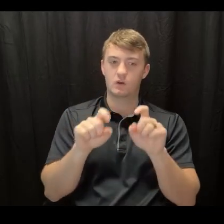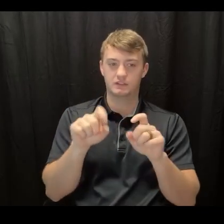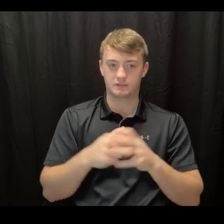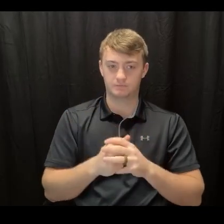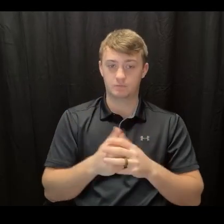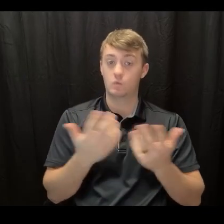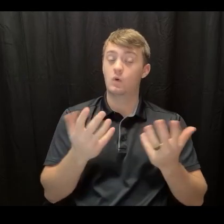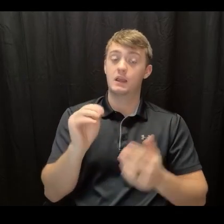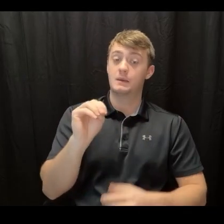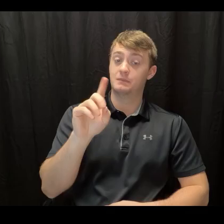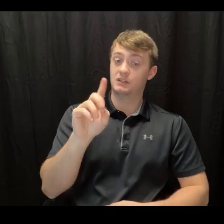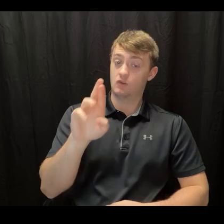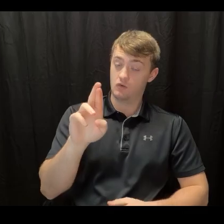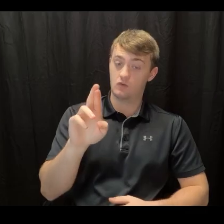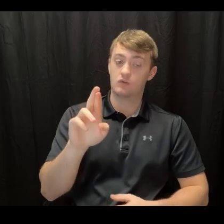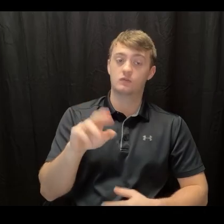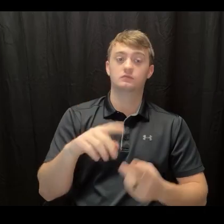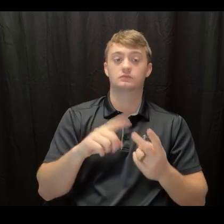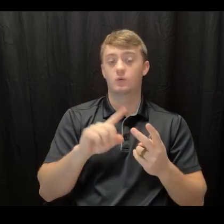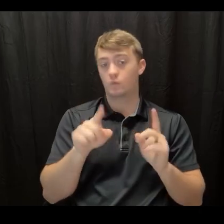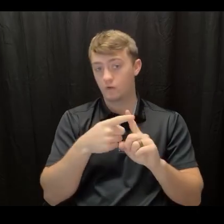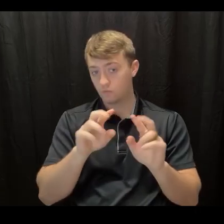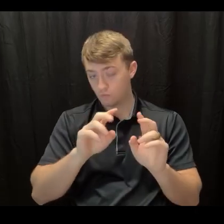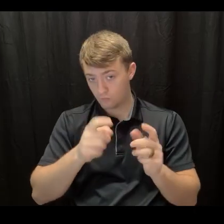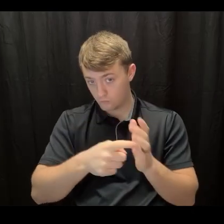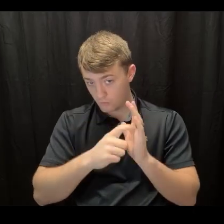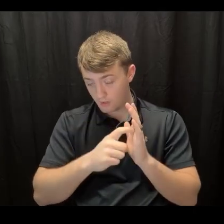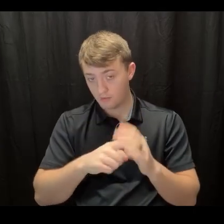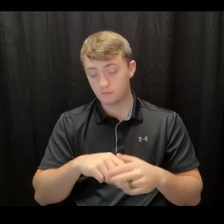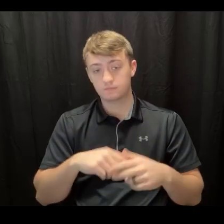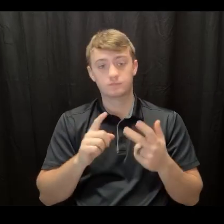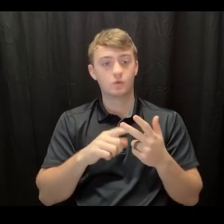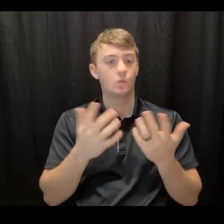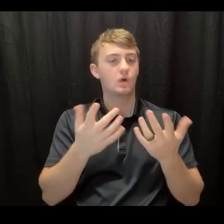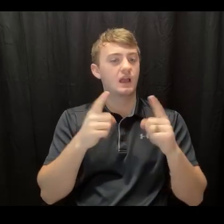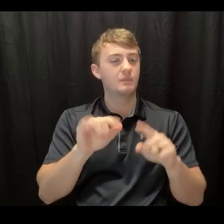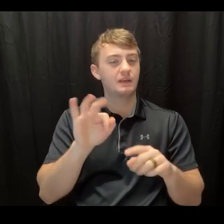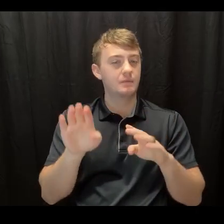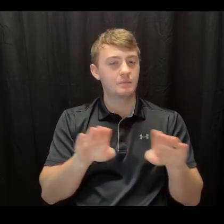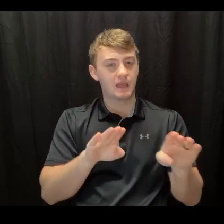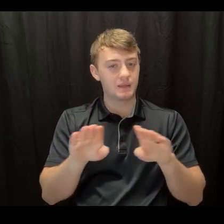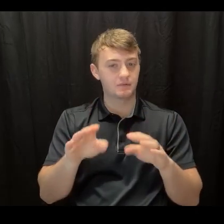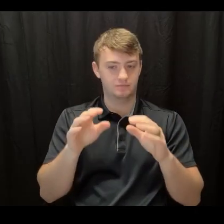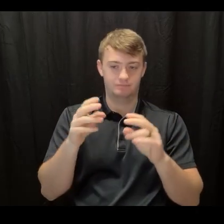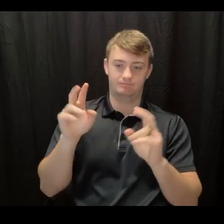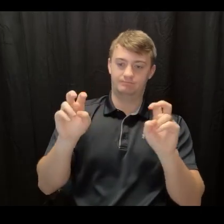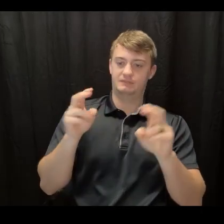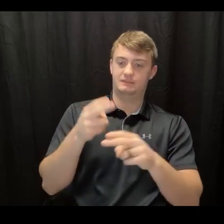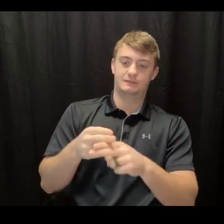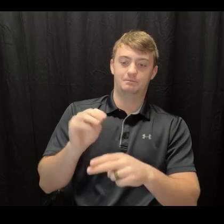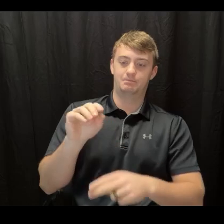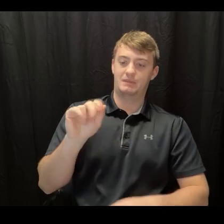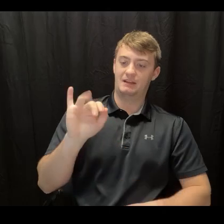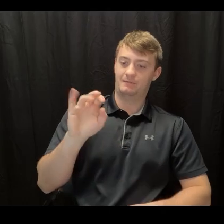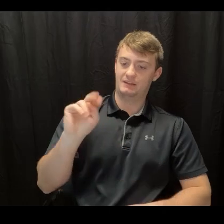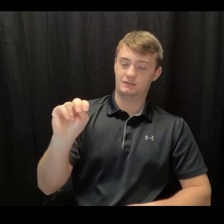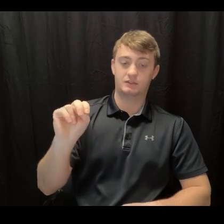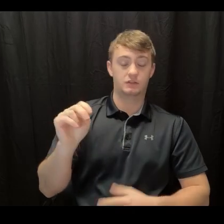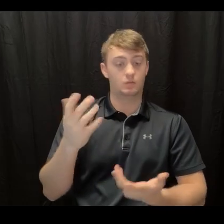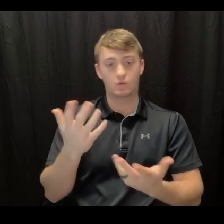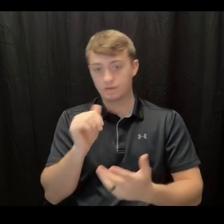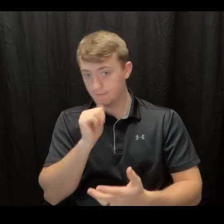talk about what an MDR is, when it's required, what happens if a behavior is determined to be a manifestation, and what